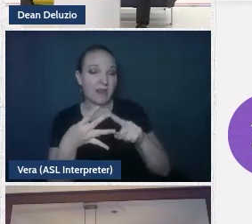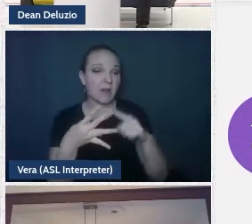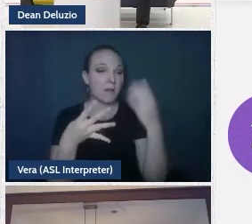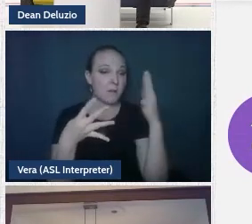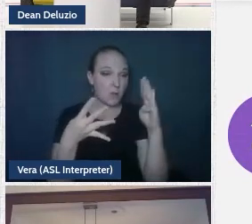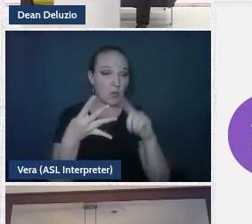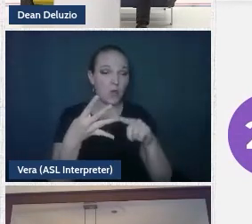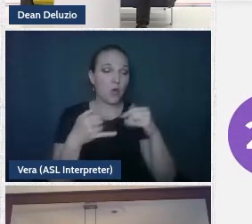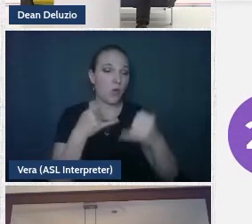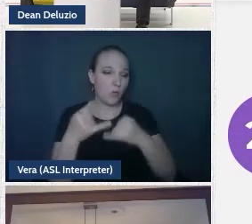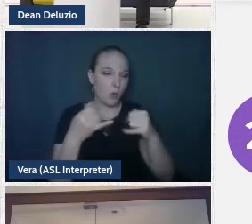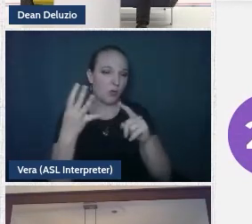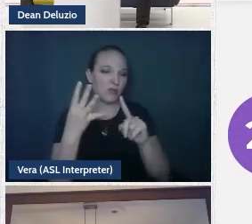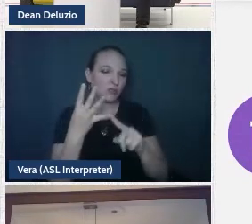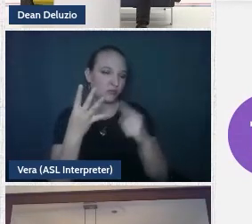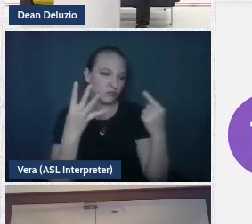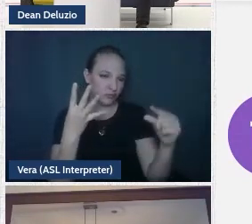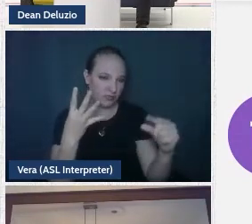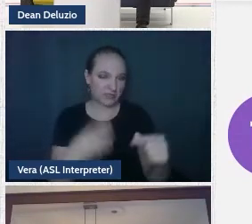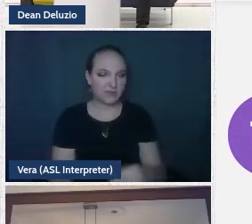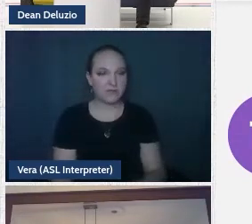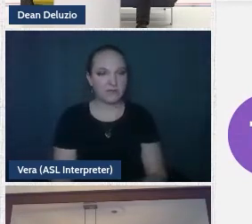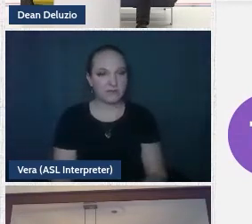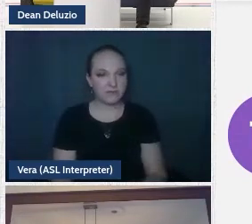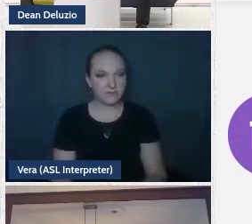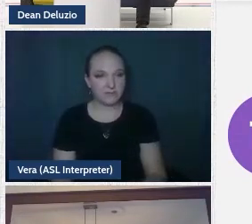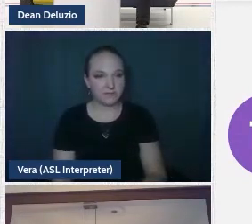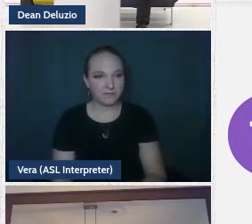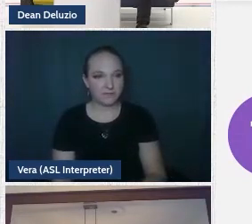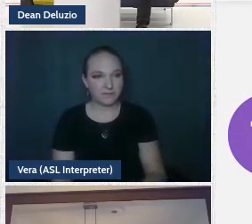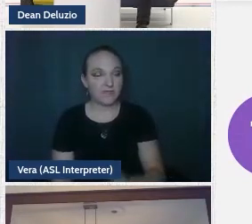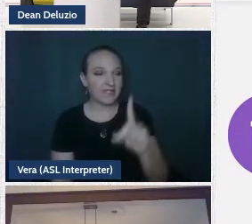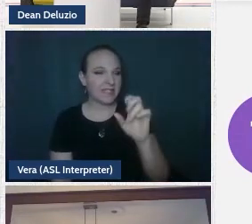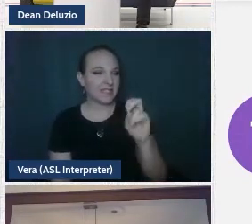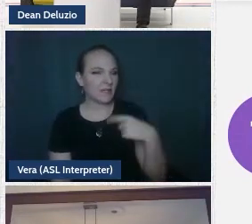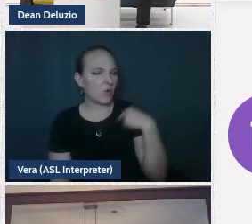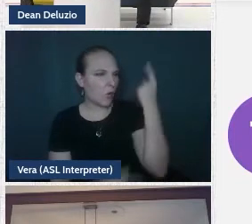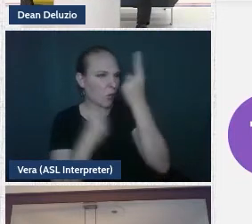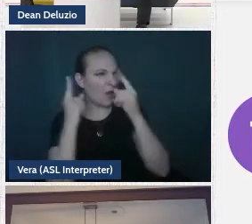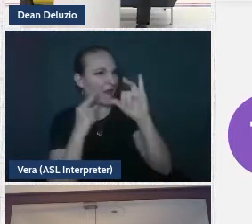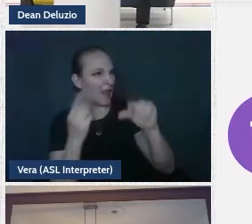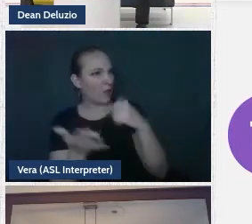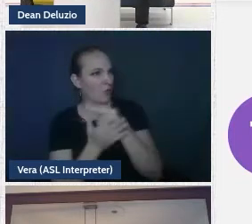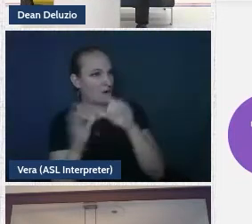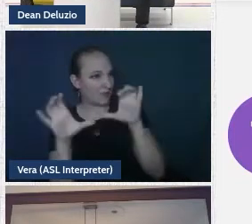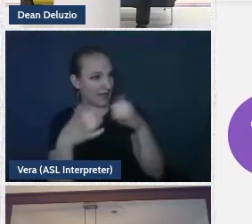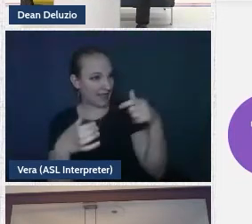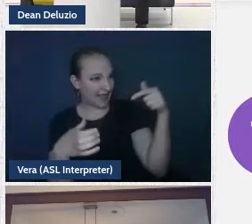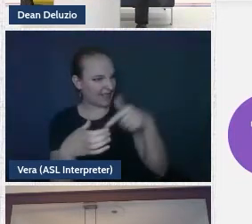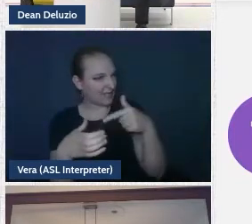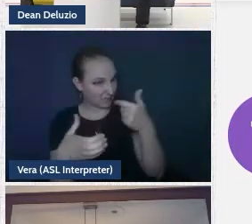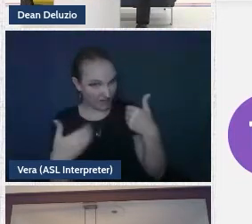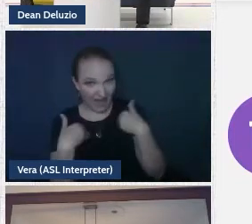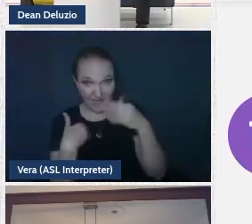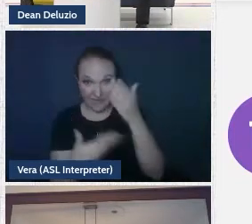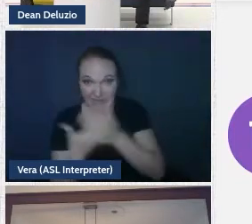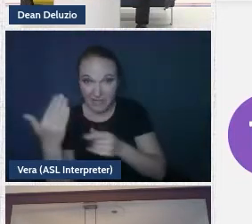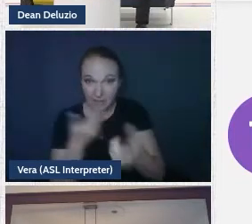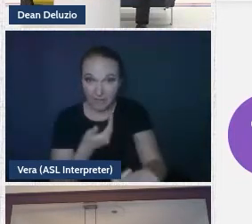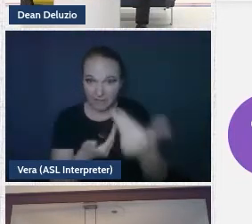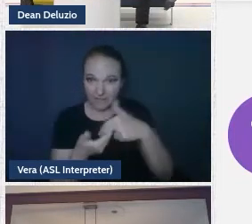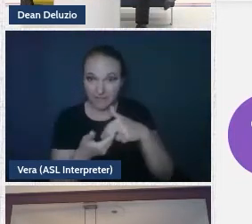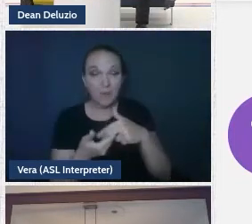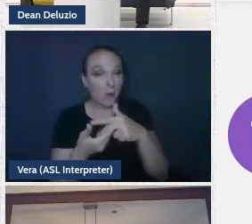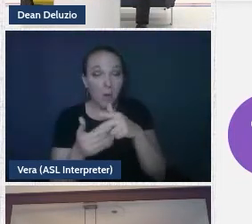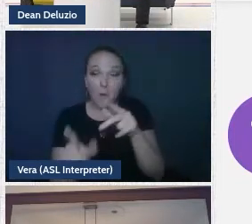74, or Sci 79? Wonder if we have people from that class today. So that's another important aspect. The tea room is open again. They've